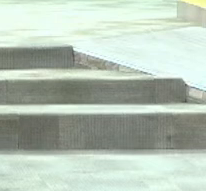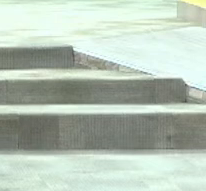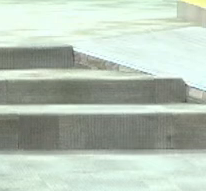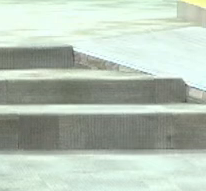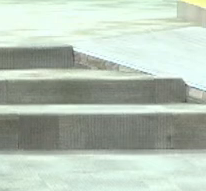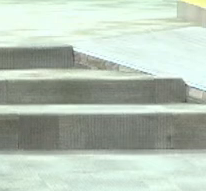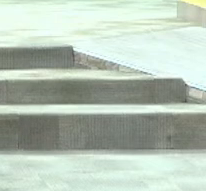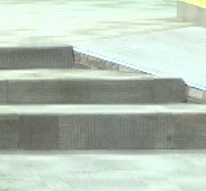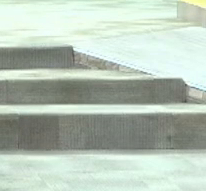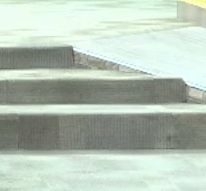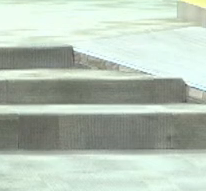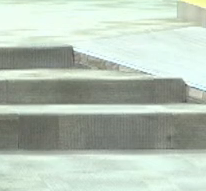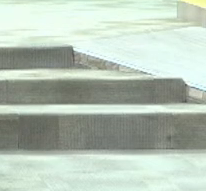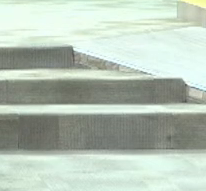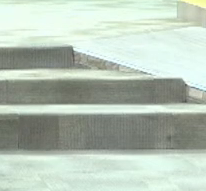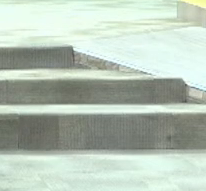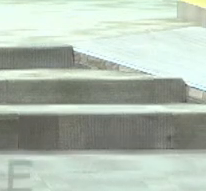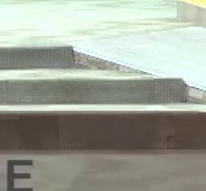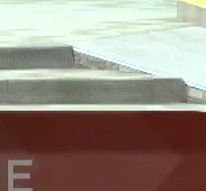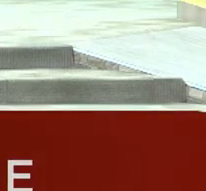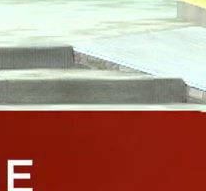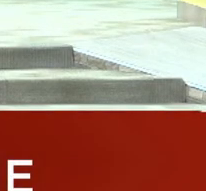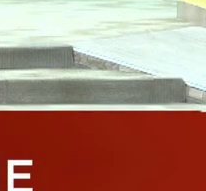51, Jesus Savior, pilot me,